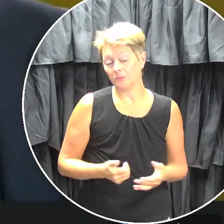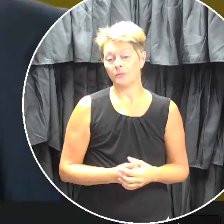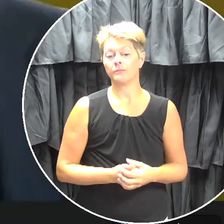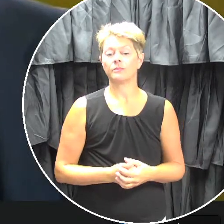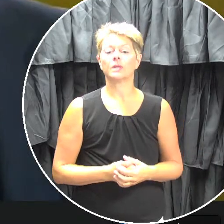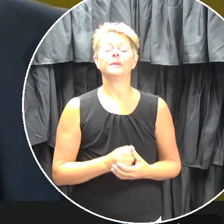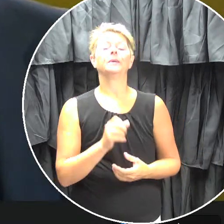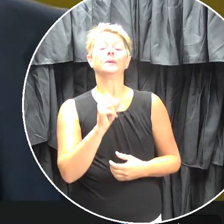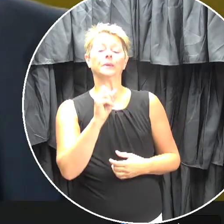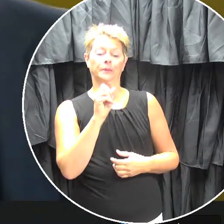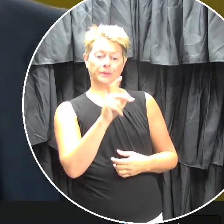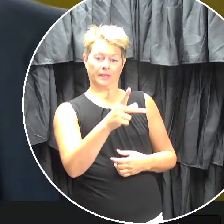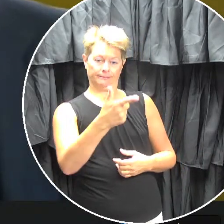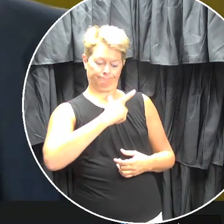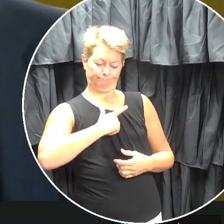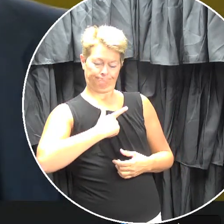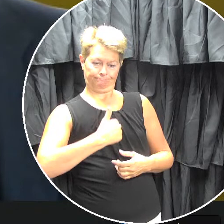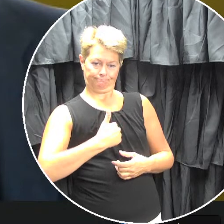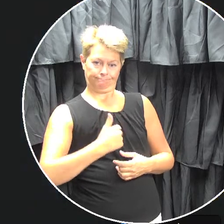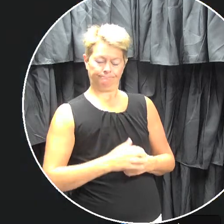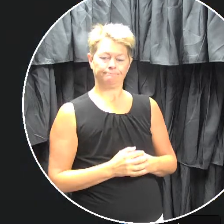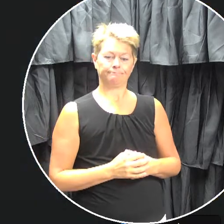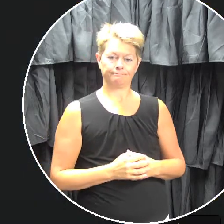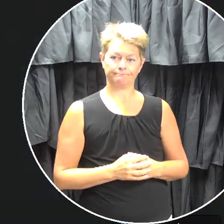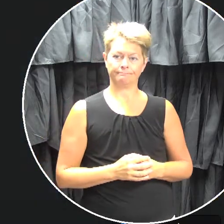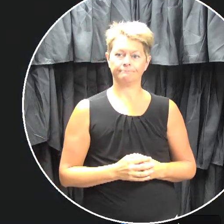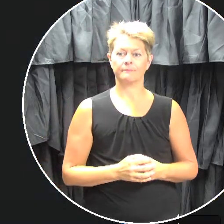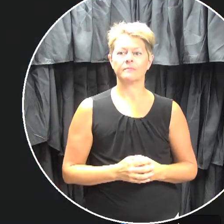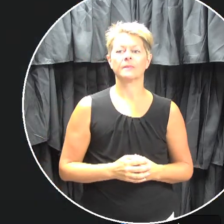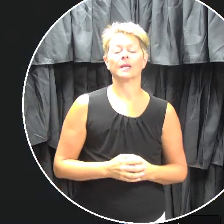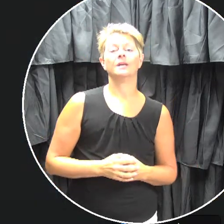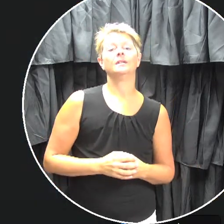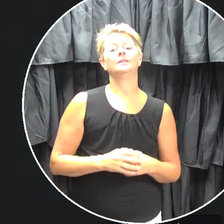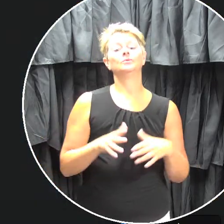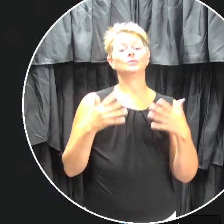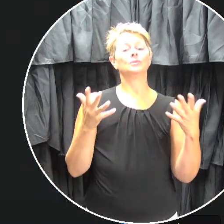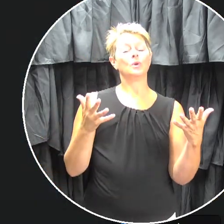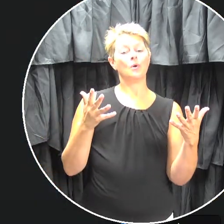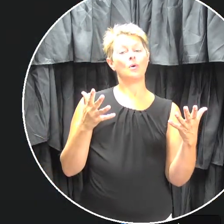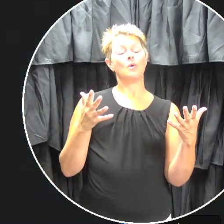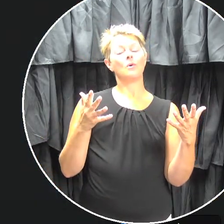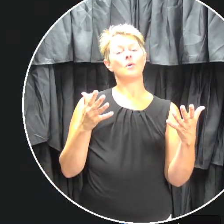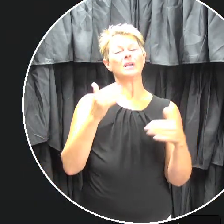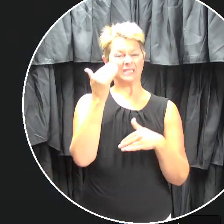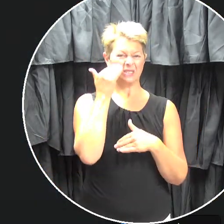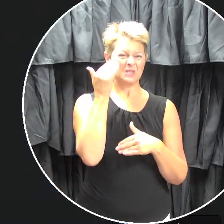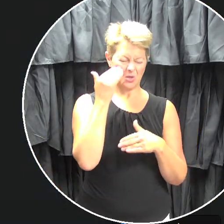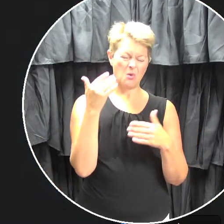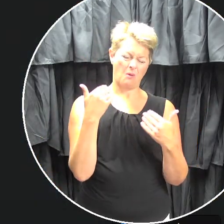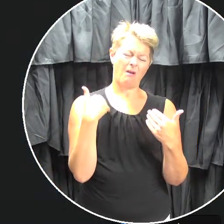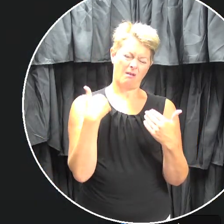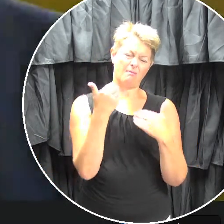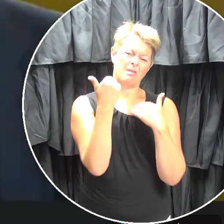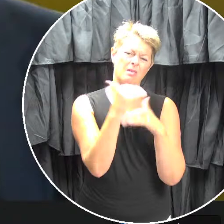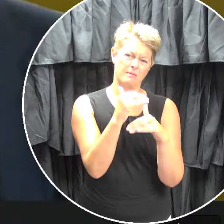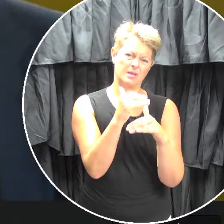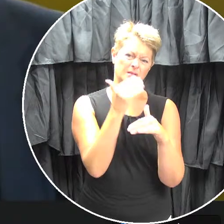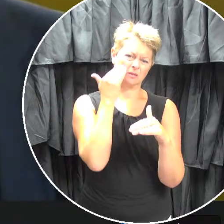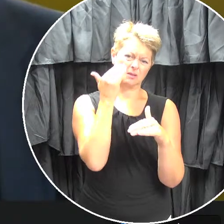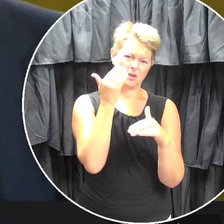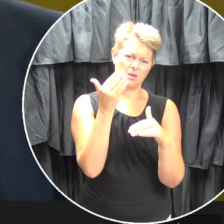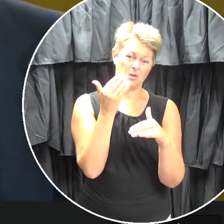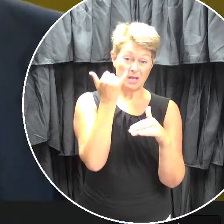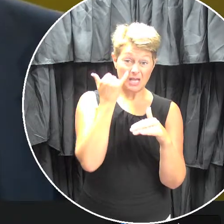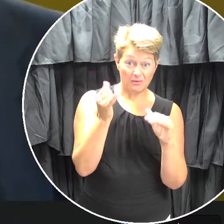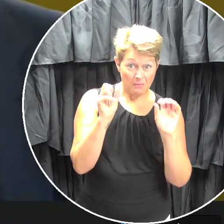Okay, I guess I can take that one. So we know we're limited in capacity, and where it is possible to go